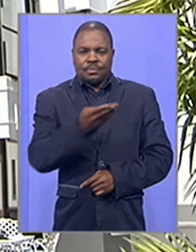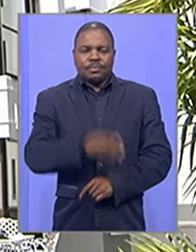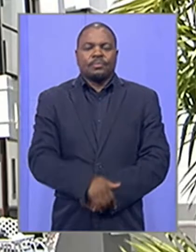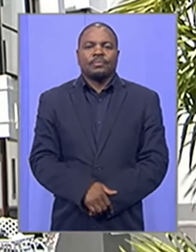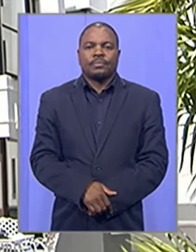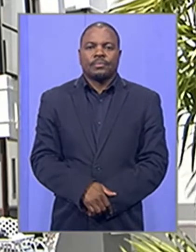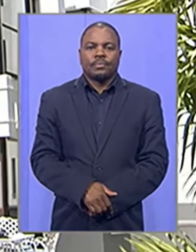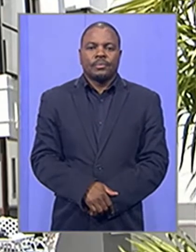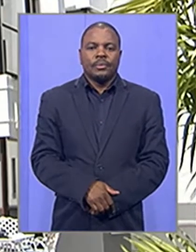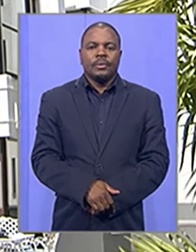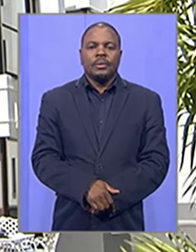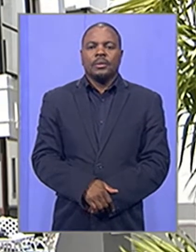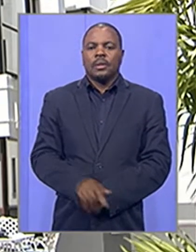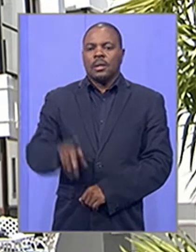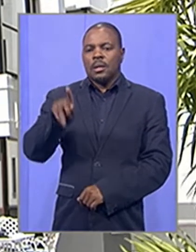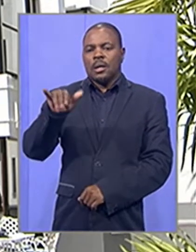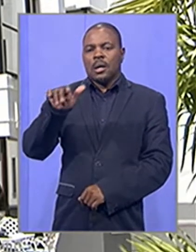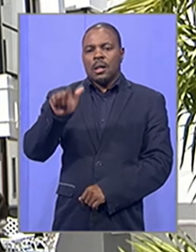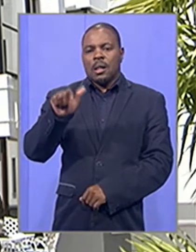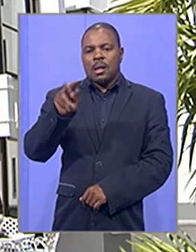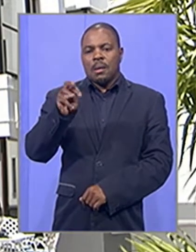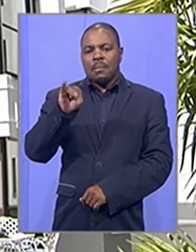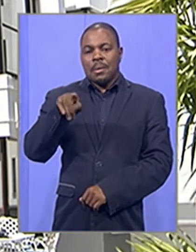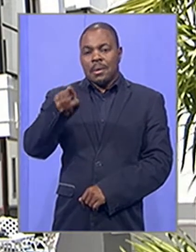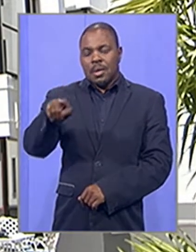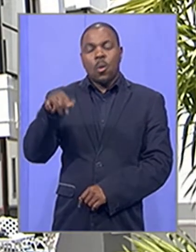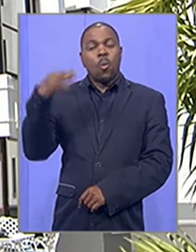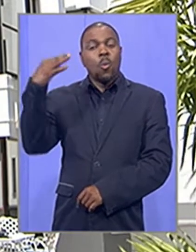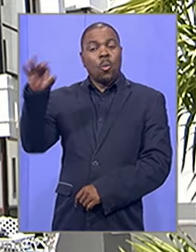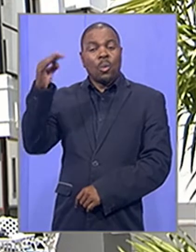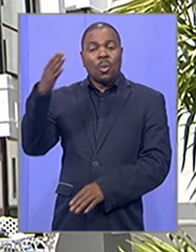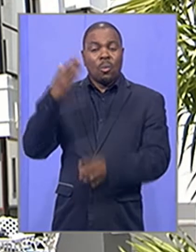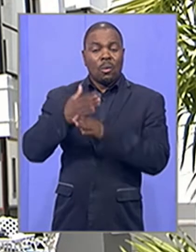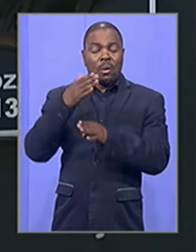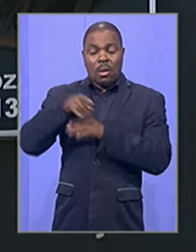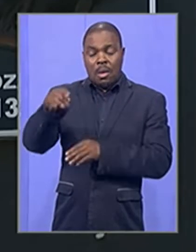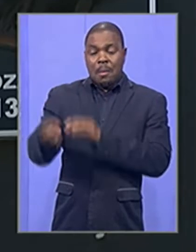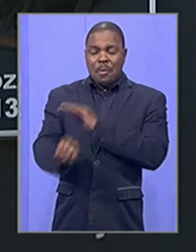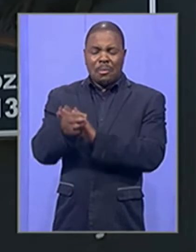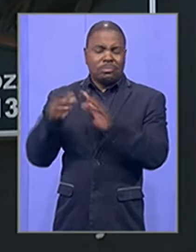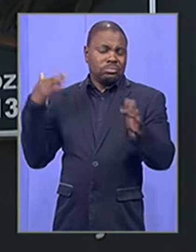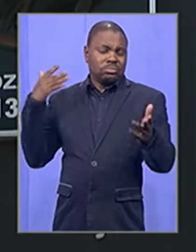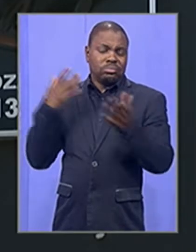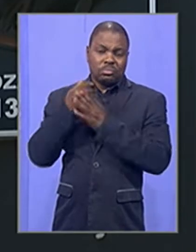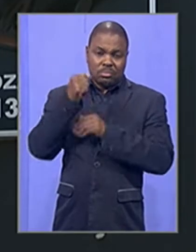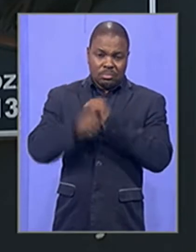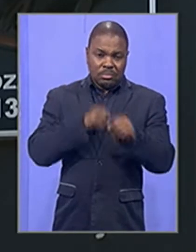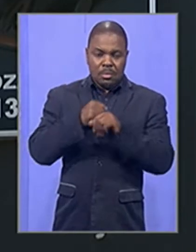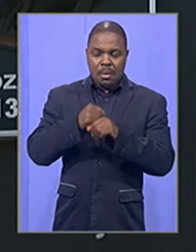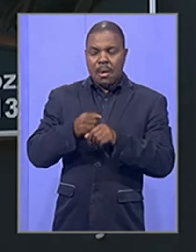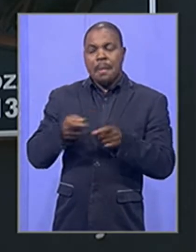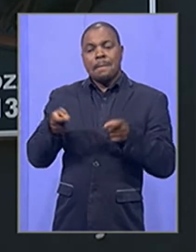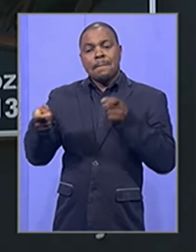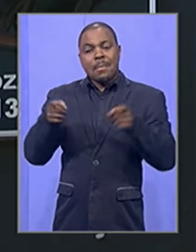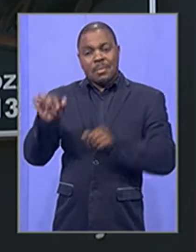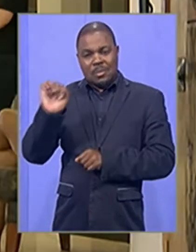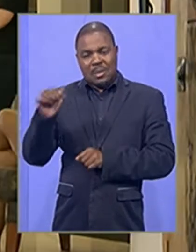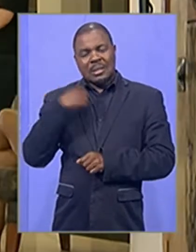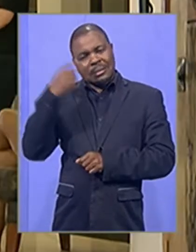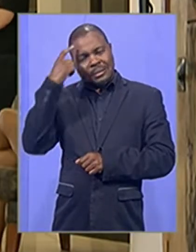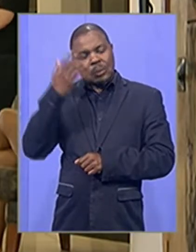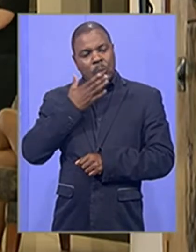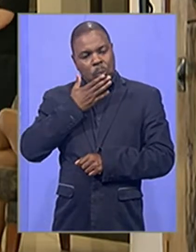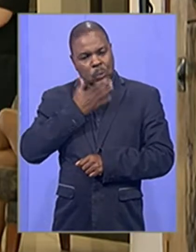shows. Hotele ya Kgwedi ntse dira mo Mpumalanga sebaka sa dingwaga. Batsamaisi ba yona ba re ba ikemiseditse go